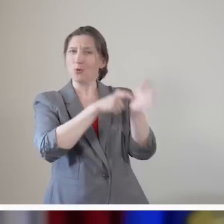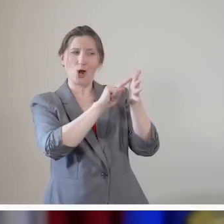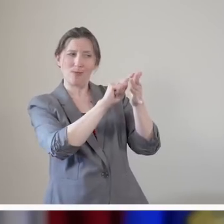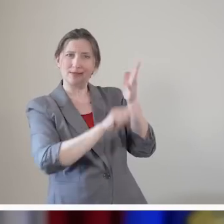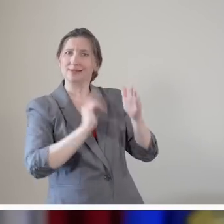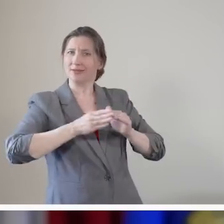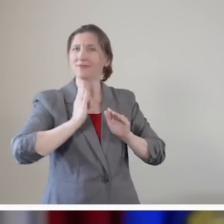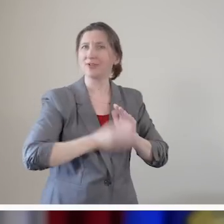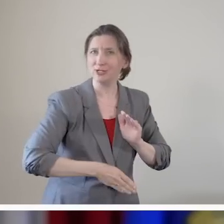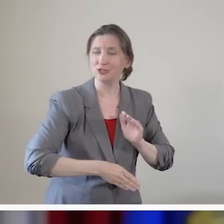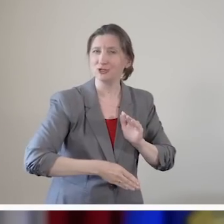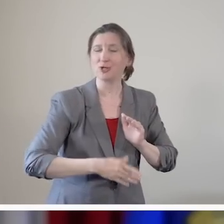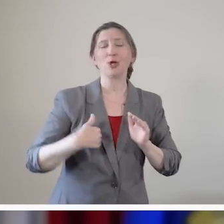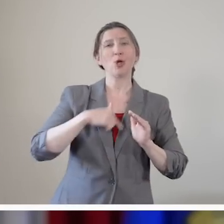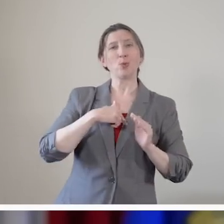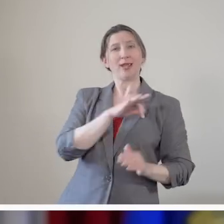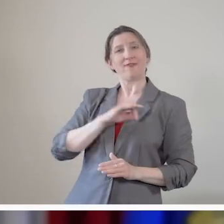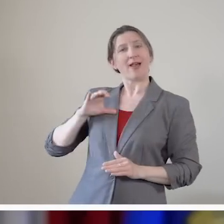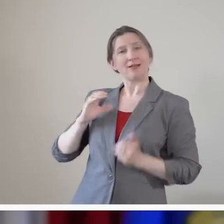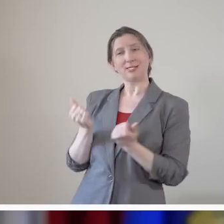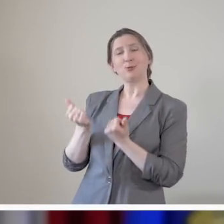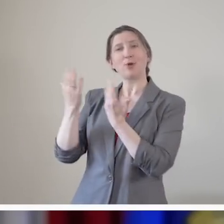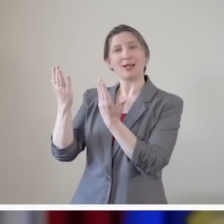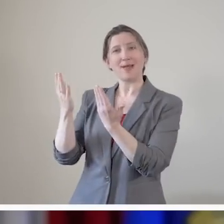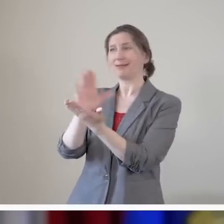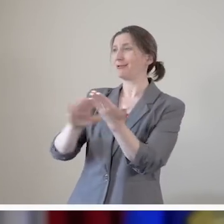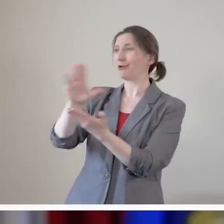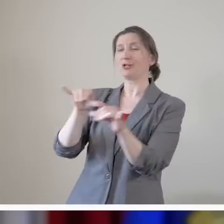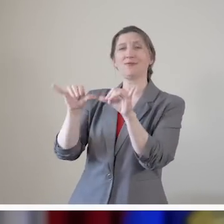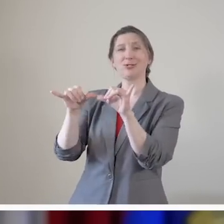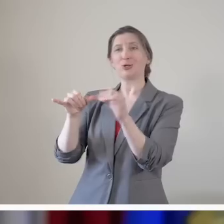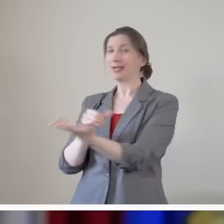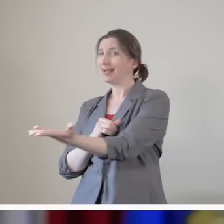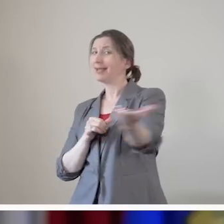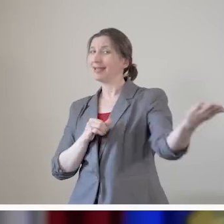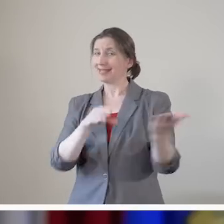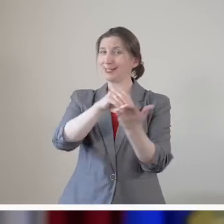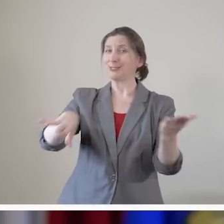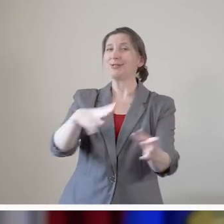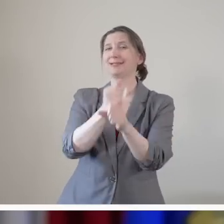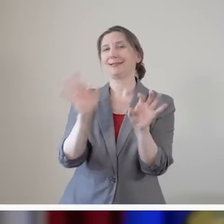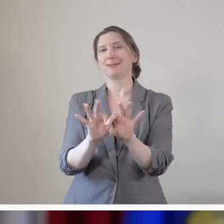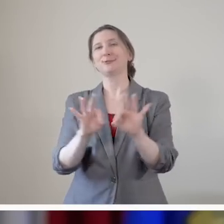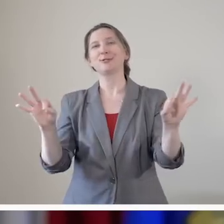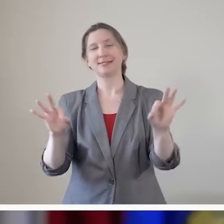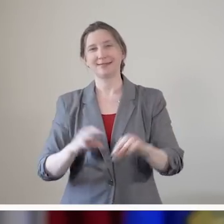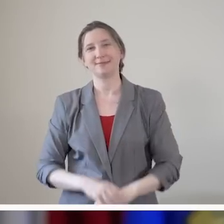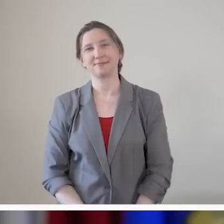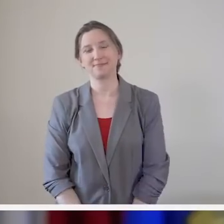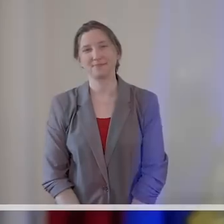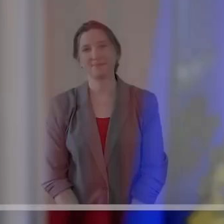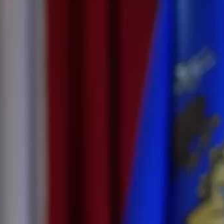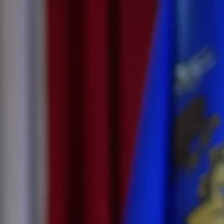the requirements of their respective course of study. Upon the recommendation of the faculty of the College of Engineering, I present these